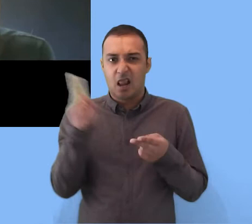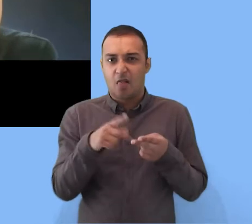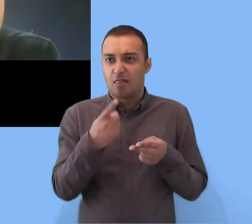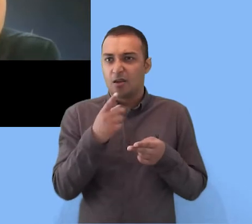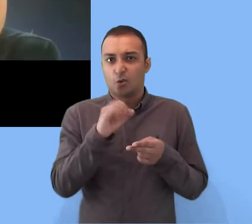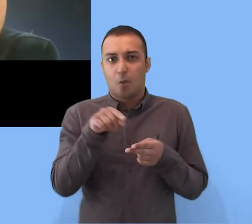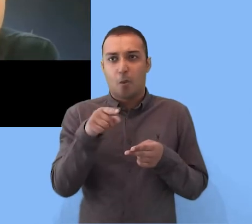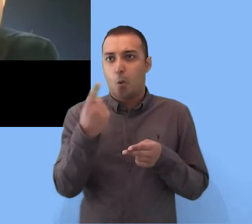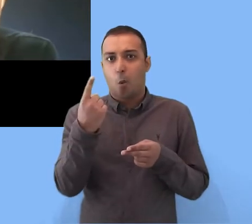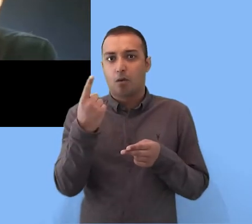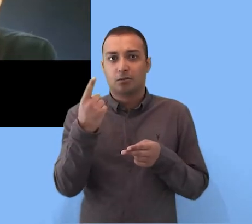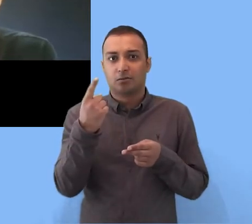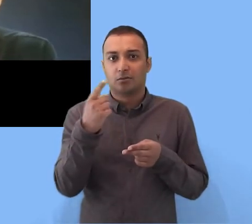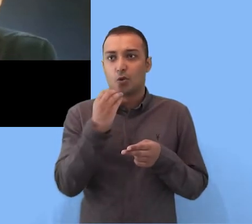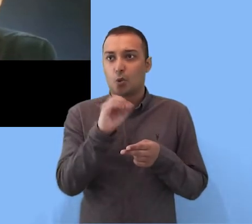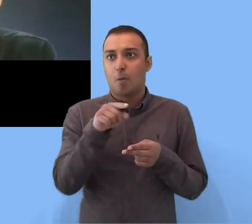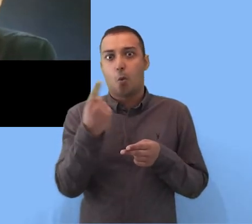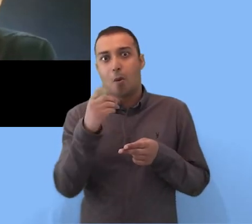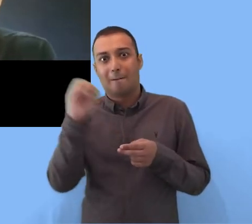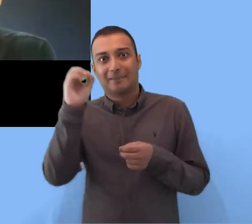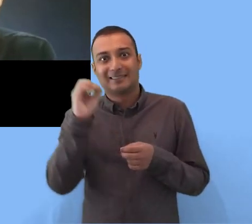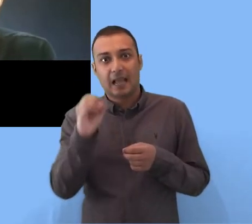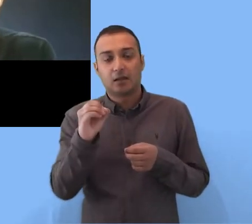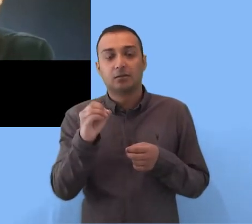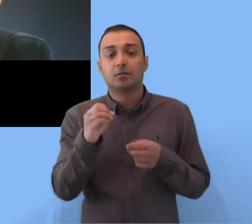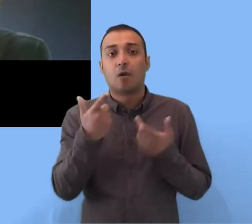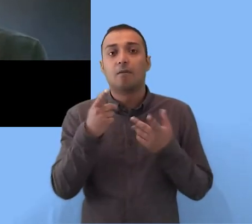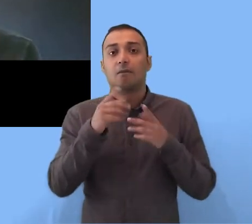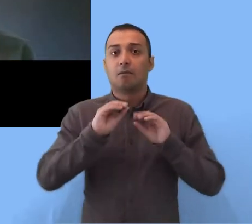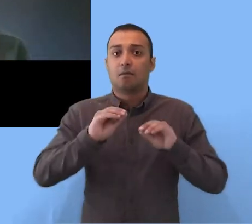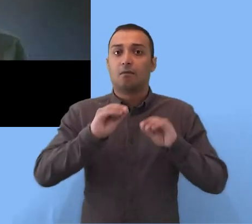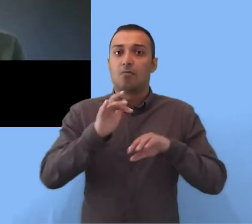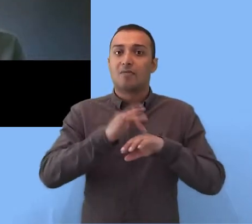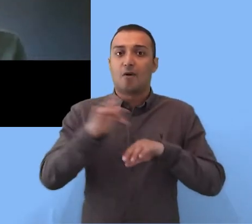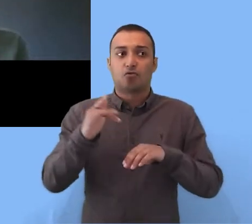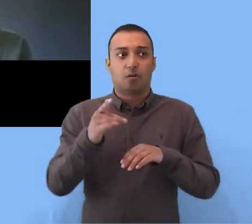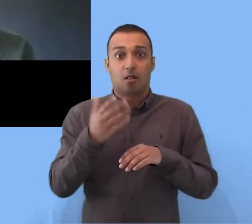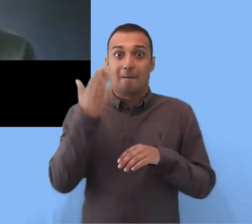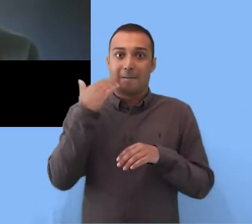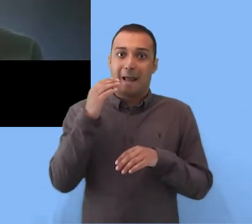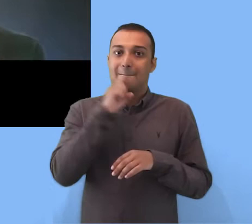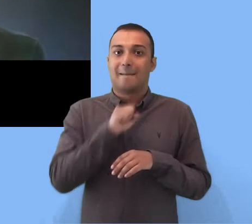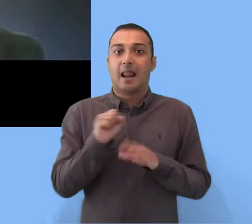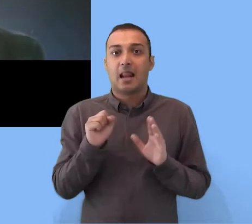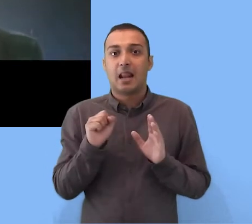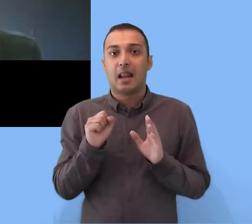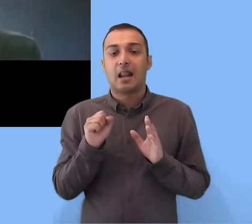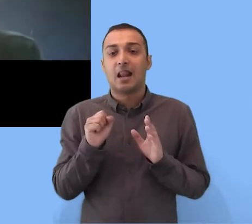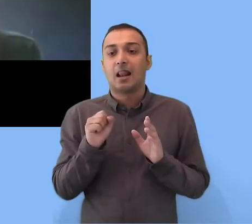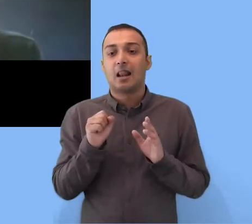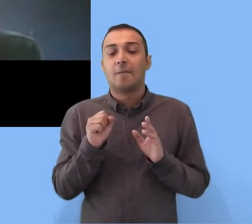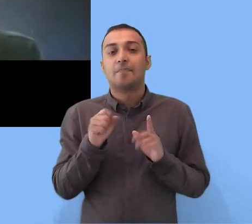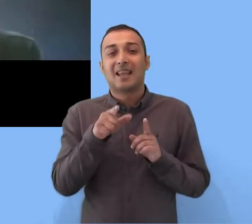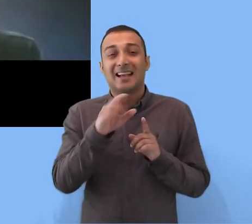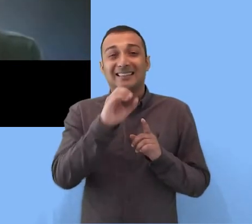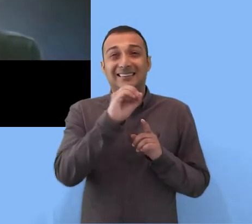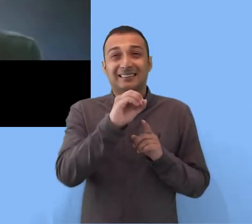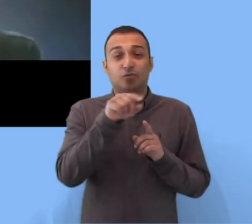How can we increase representation in the early years? Like, what can be done to address it? Well, it's zero. So it's 0.3,